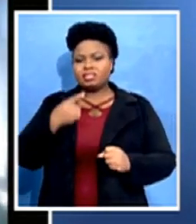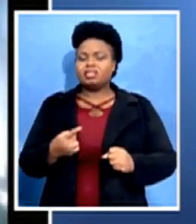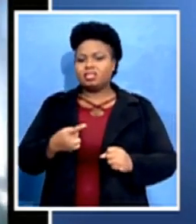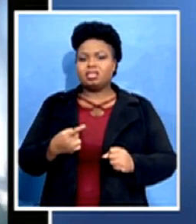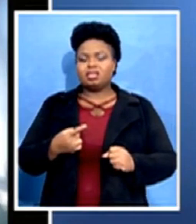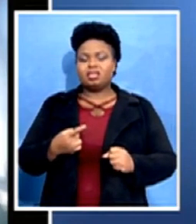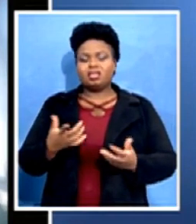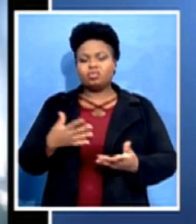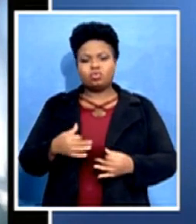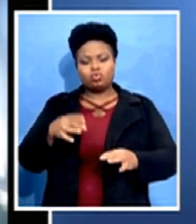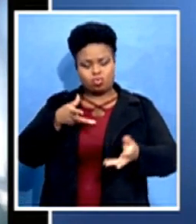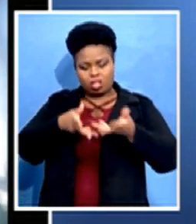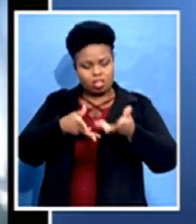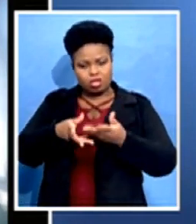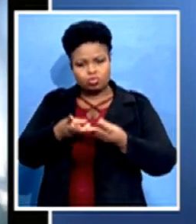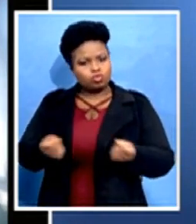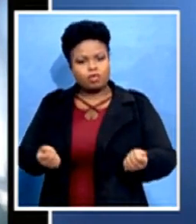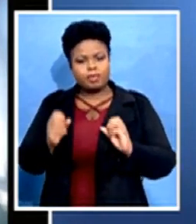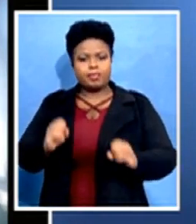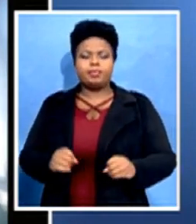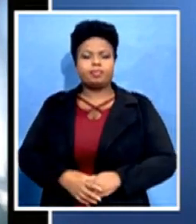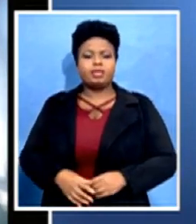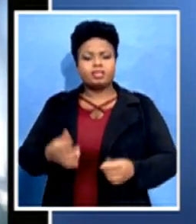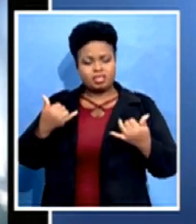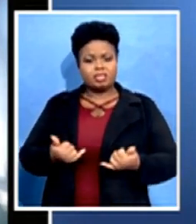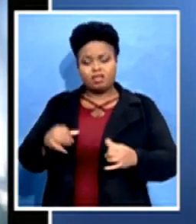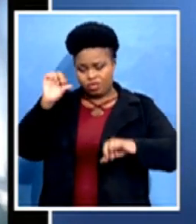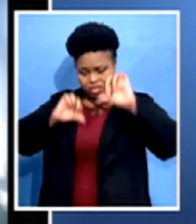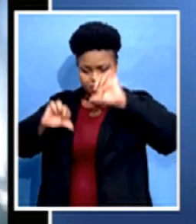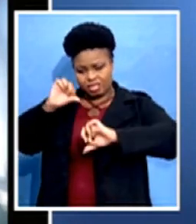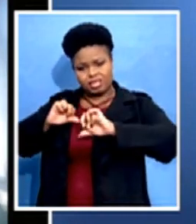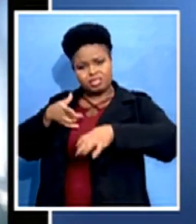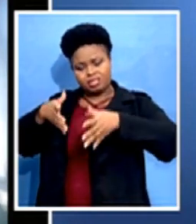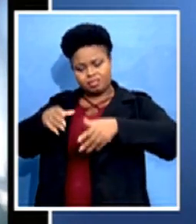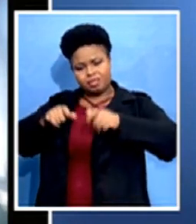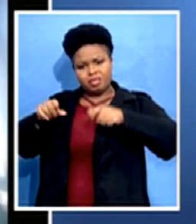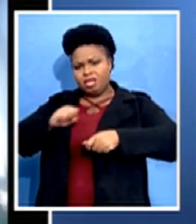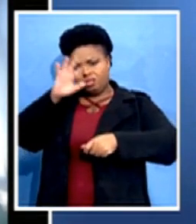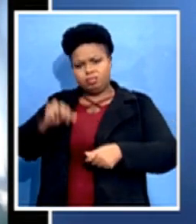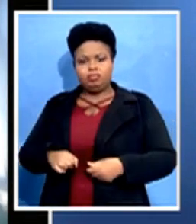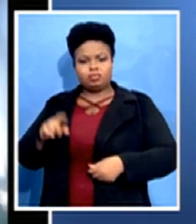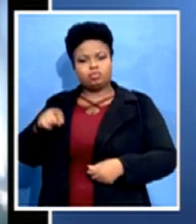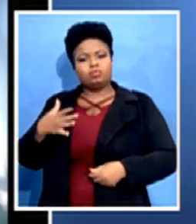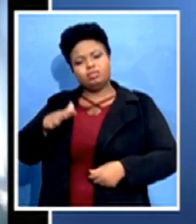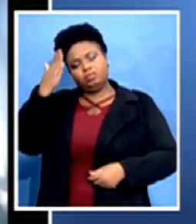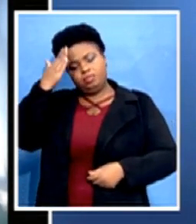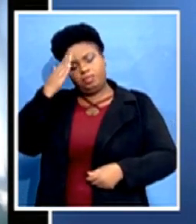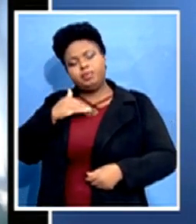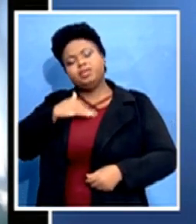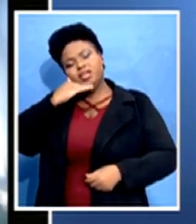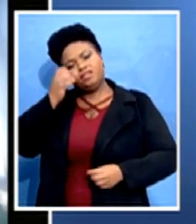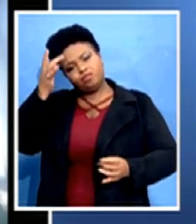us engaging scientists in South Africa is to get enough information so that we can be of good help to